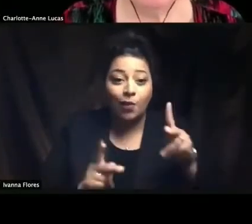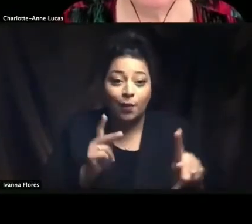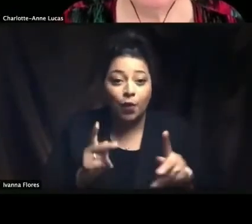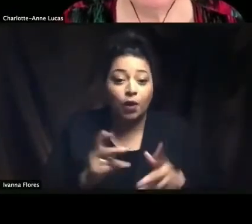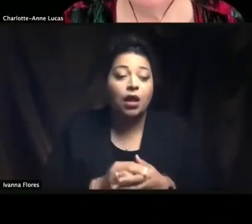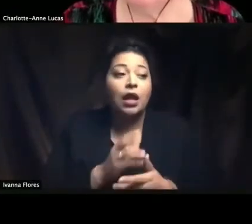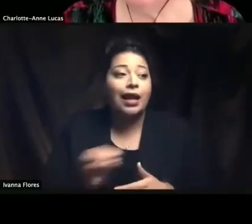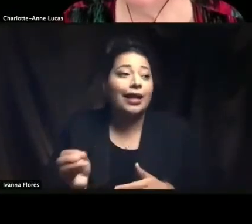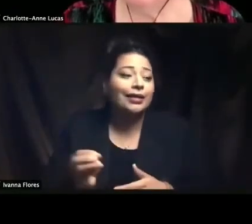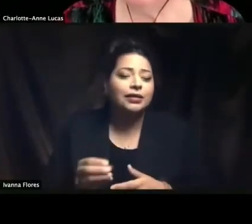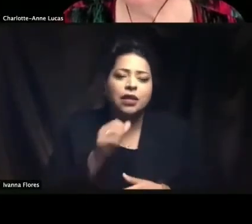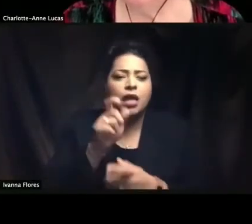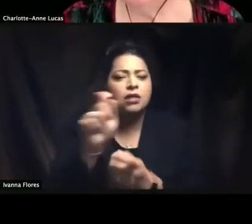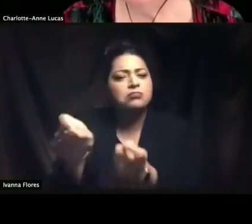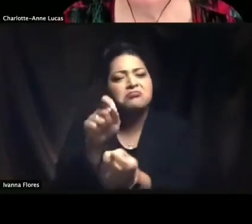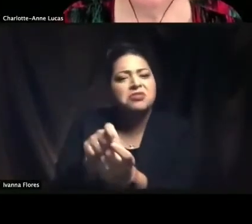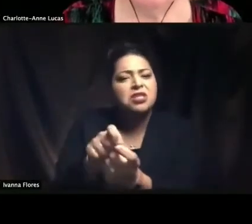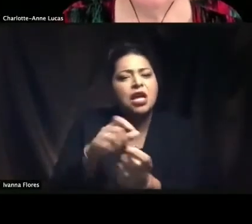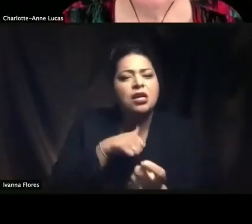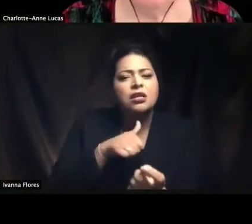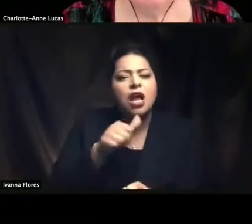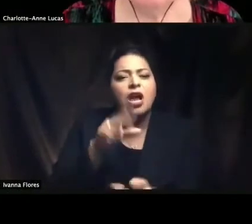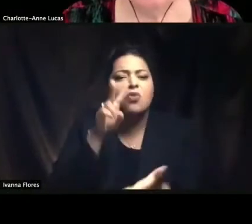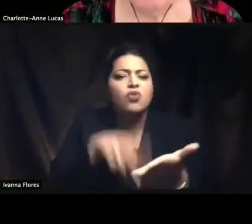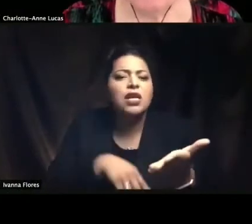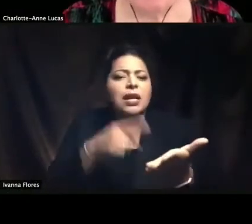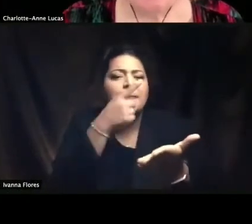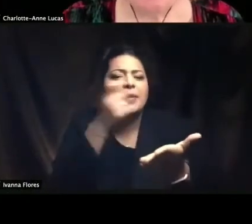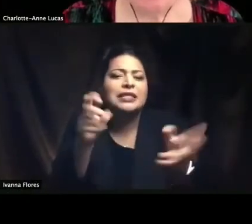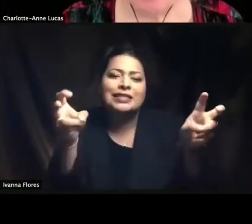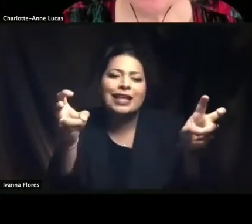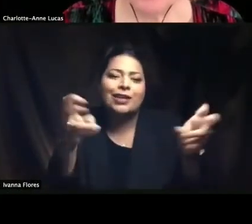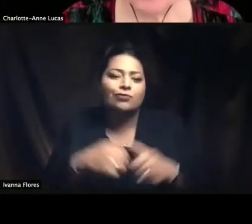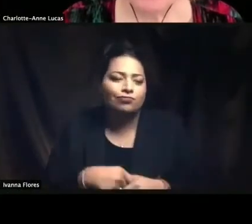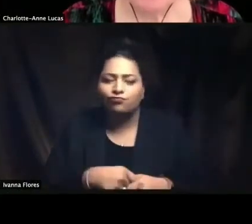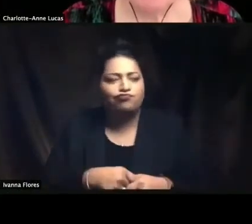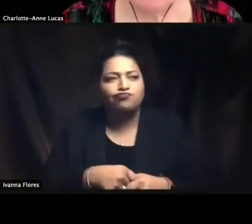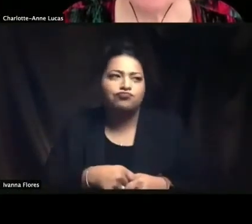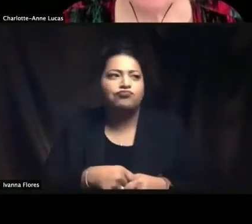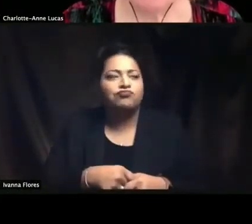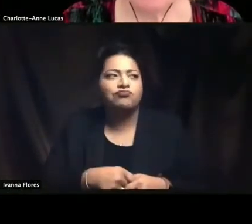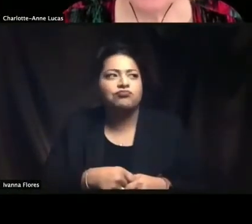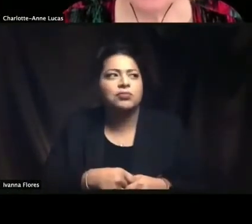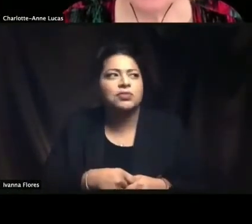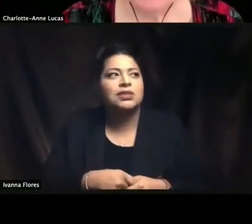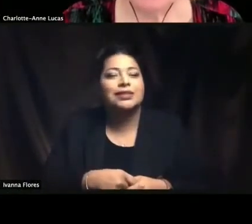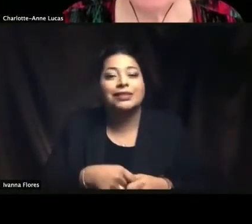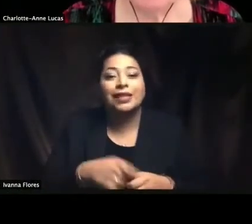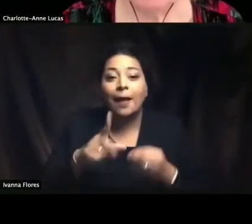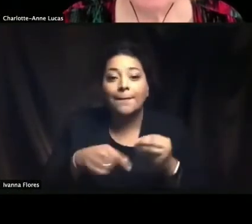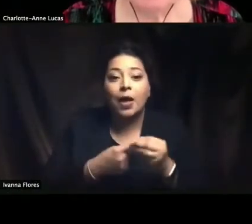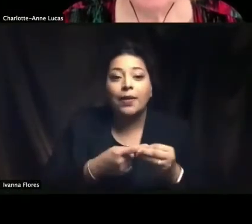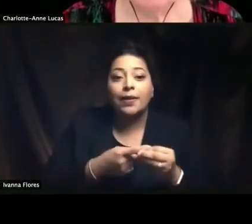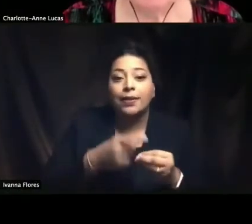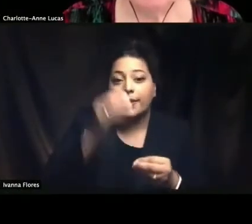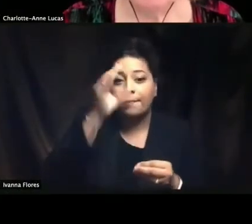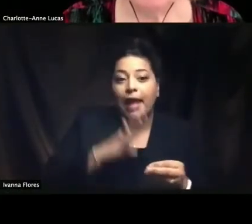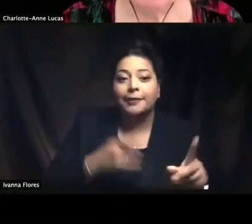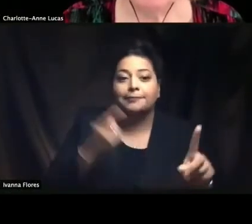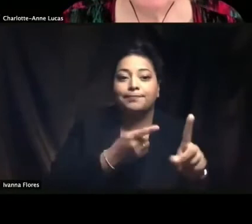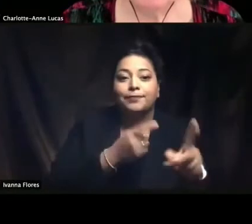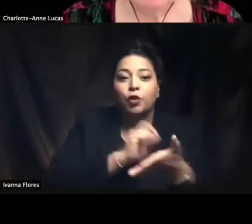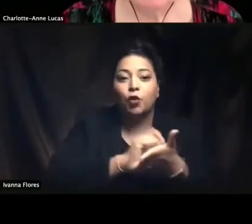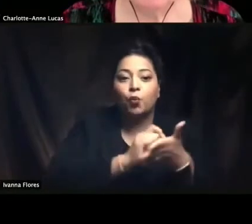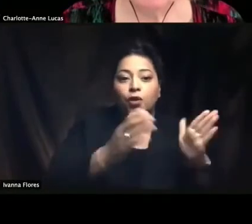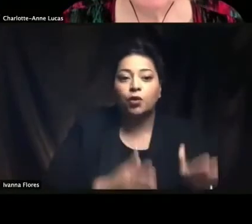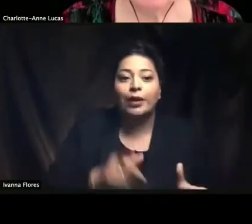wasn't specifically, I didn't read it specifically because of the title, or it was because of him. He's inspired